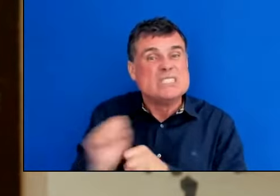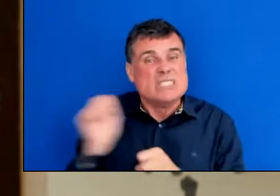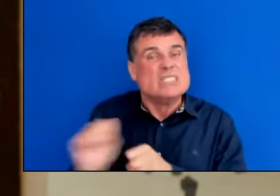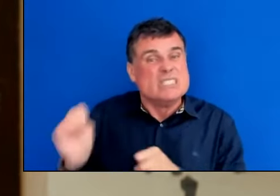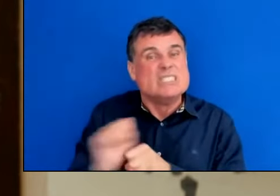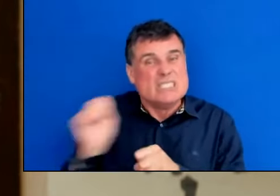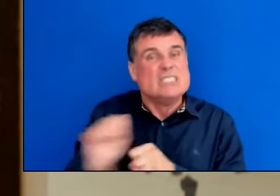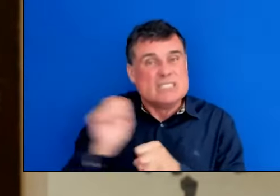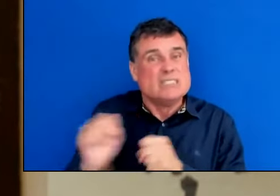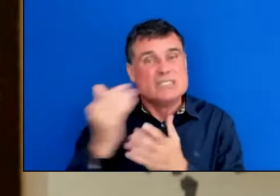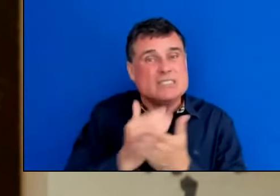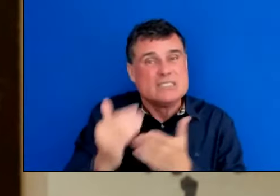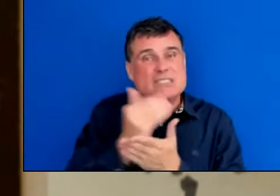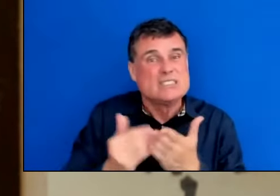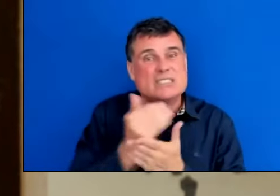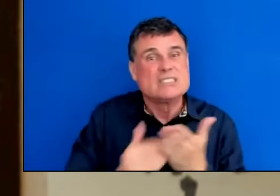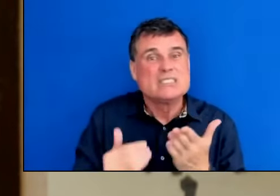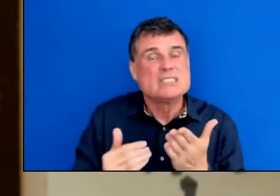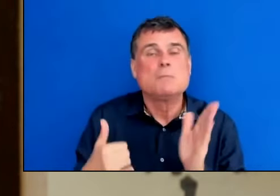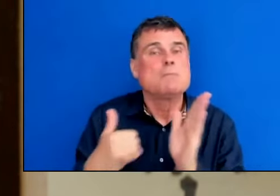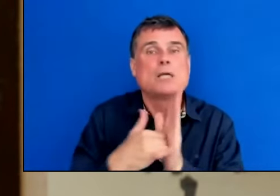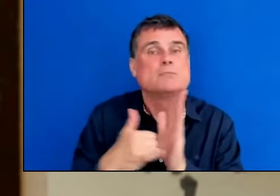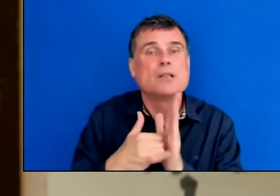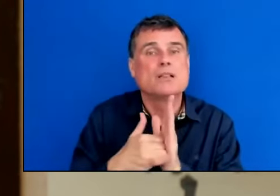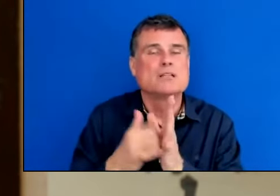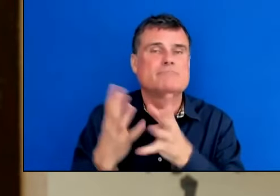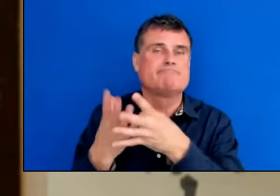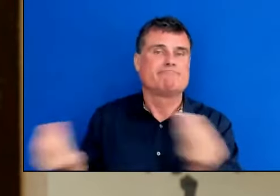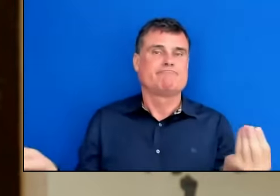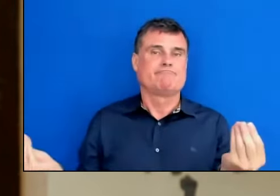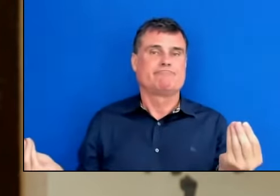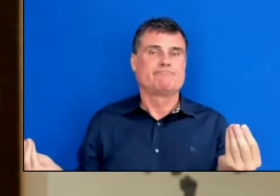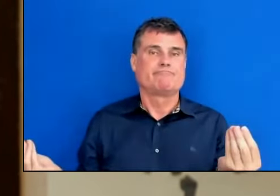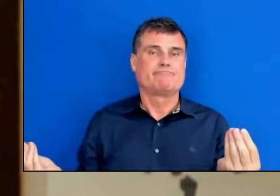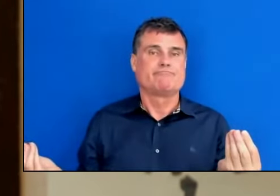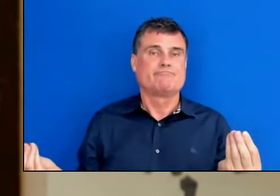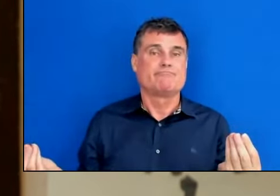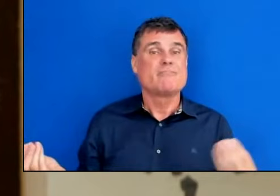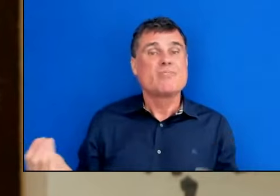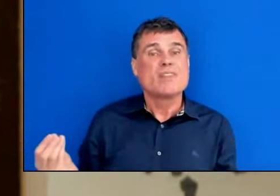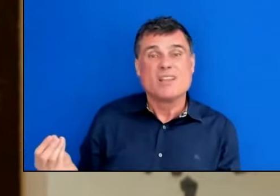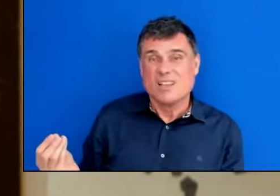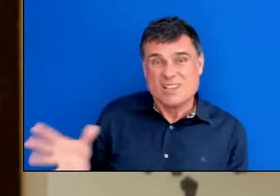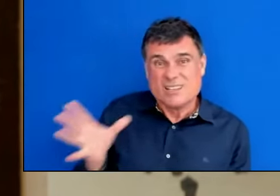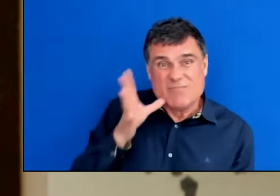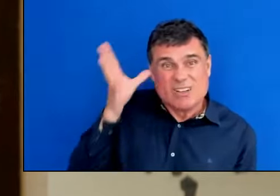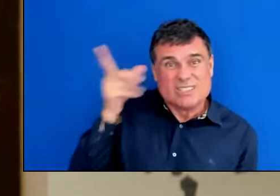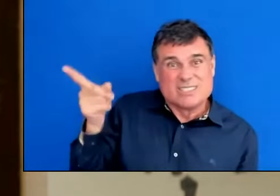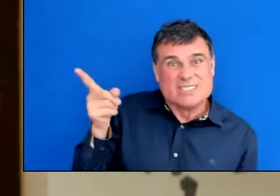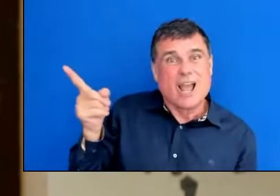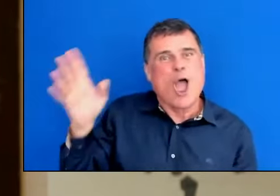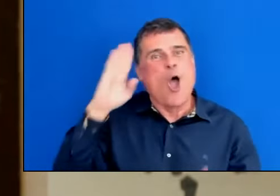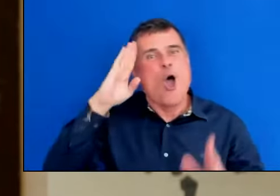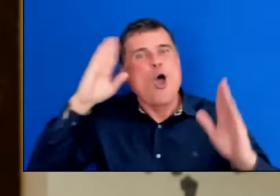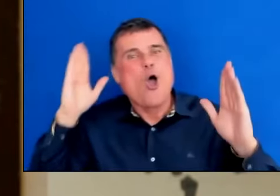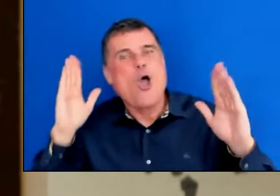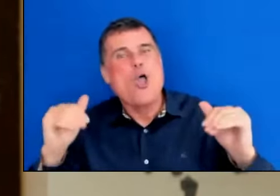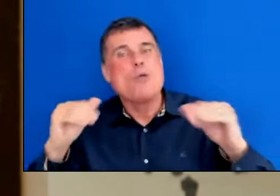their lives. Some elderly parents lost hope and committed suicide.